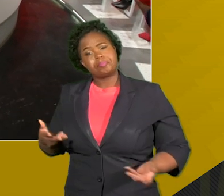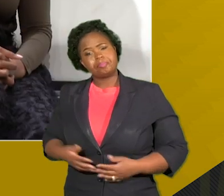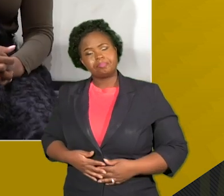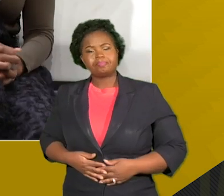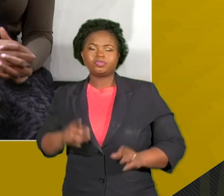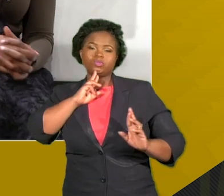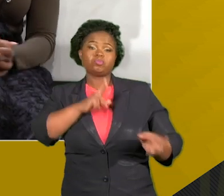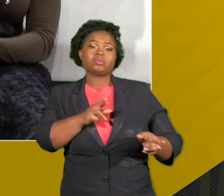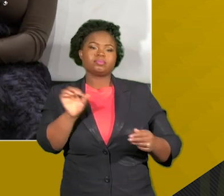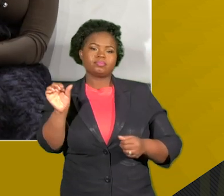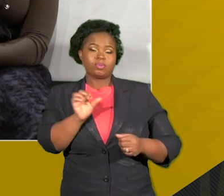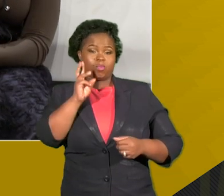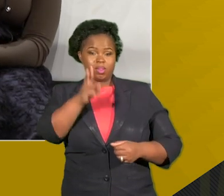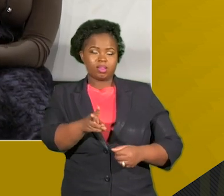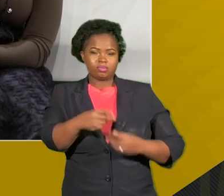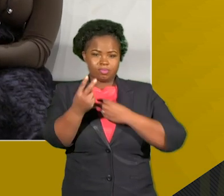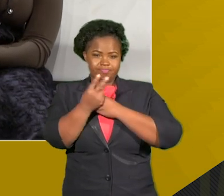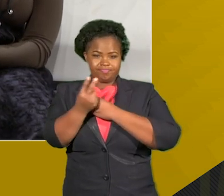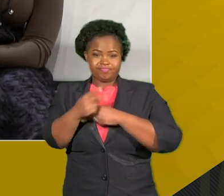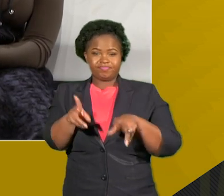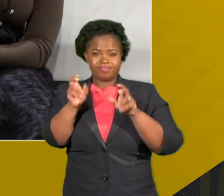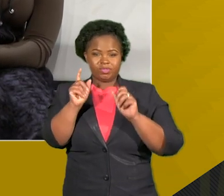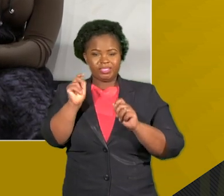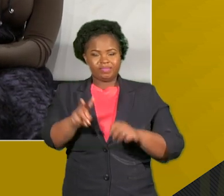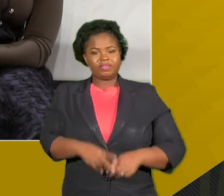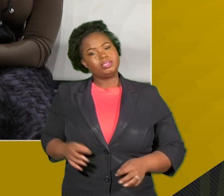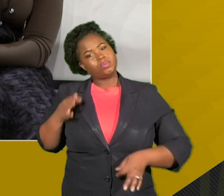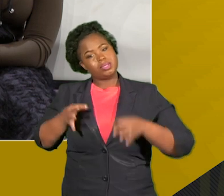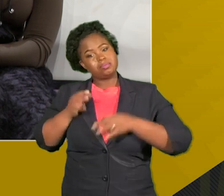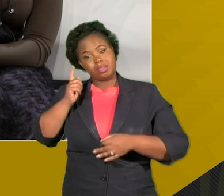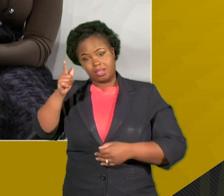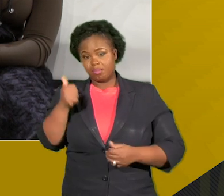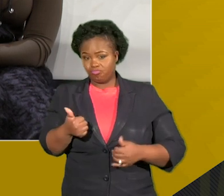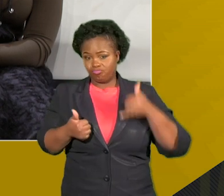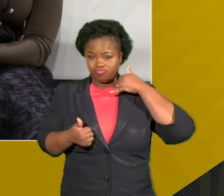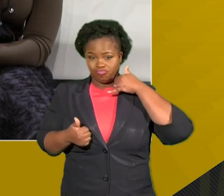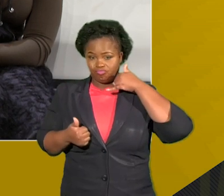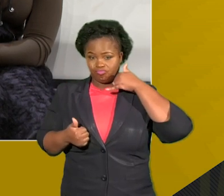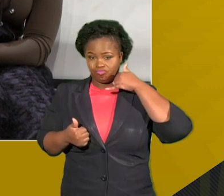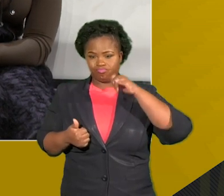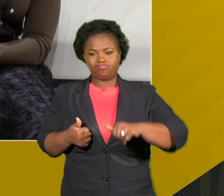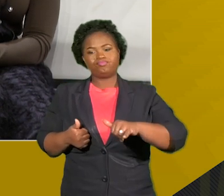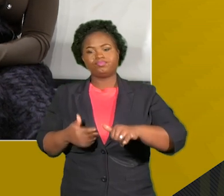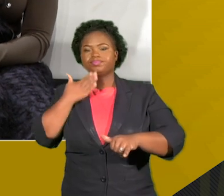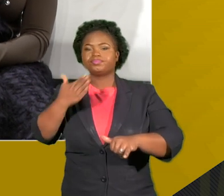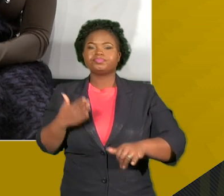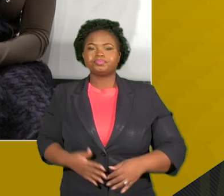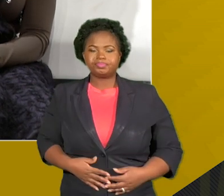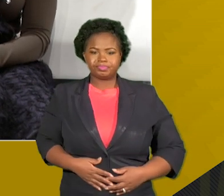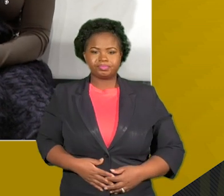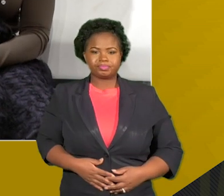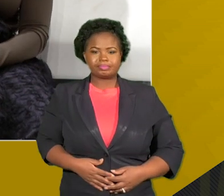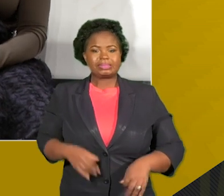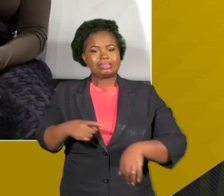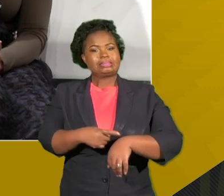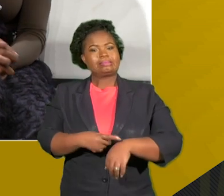so Pendula Njamasbu, I'm afraid to end the show, go to Bugeli TV, or put it sent to the more about that, ne? Thank you, thank you. Siyabonga kakhulu. I think